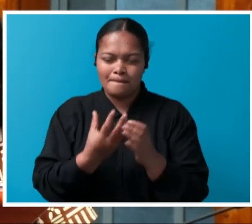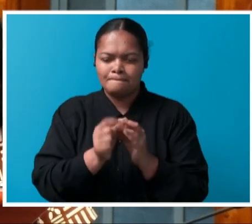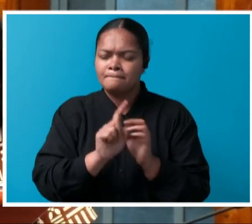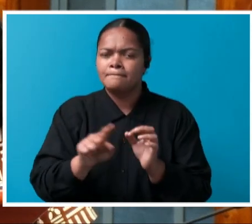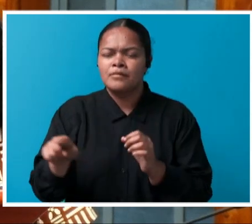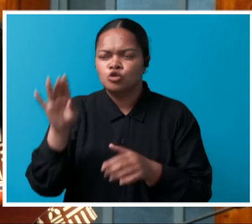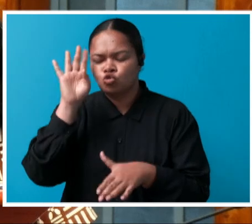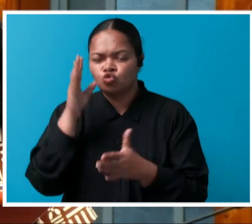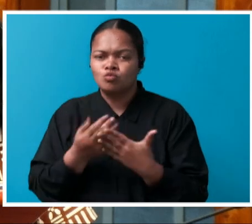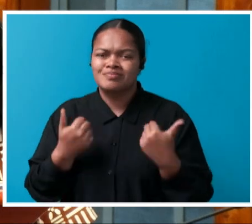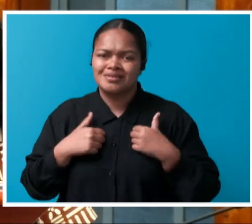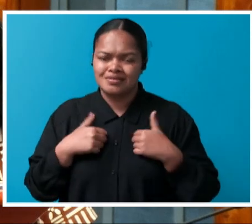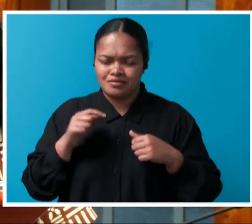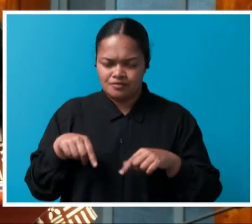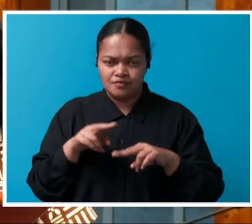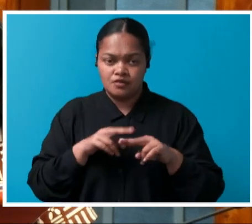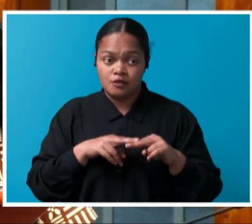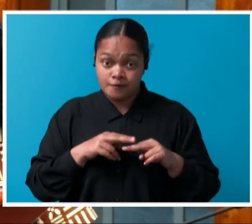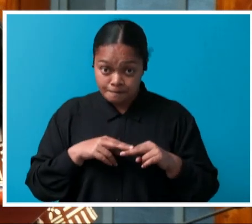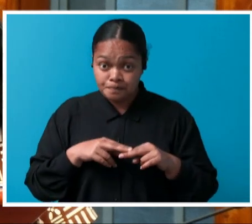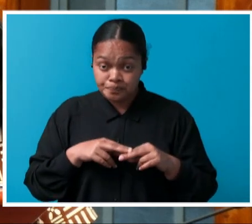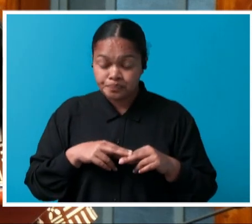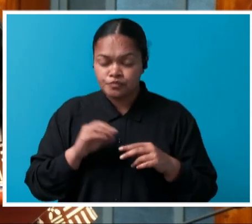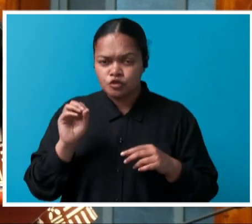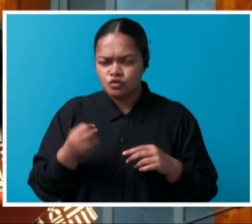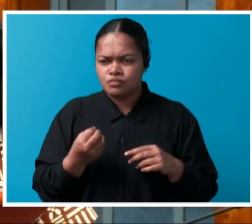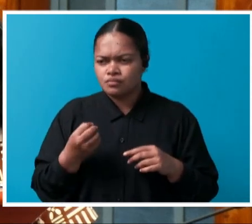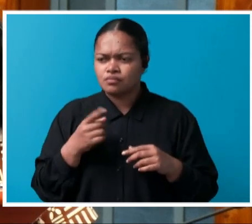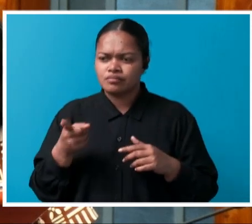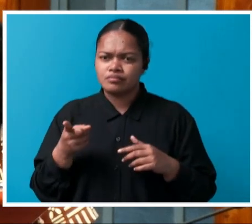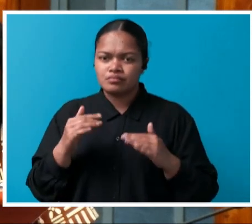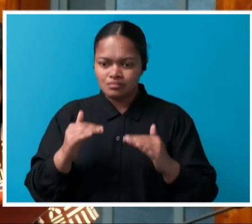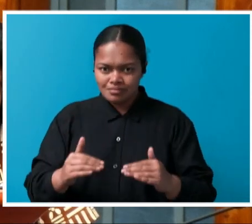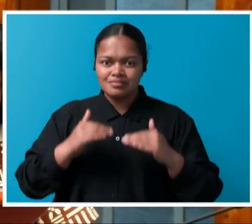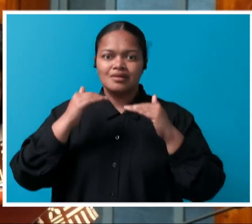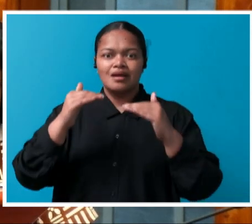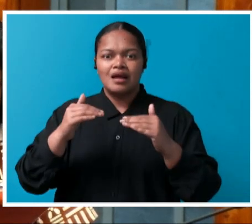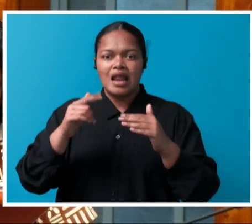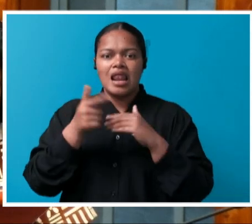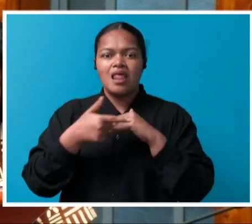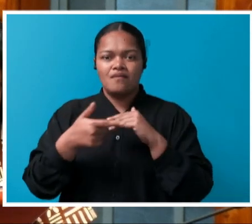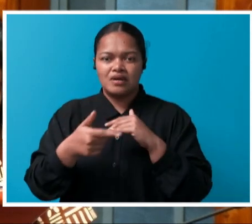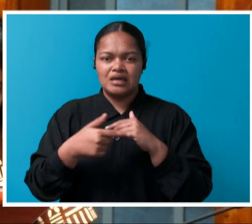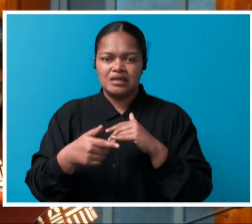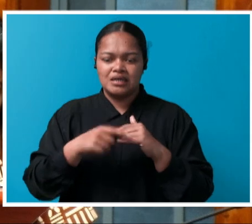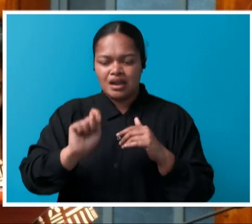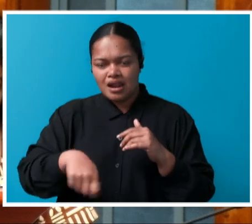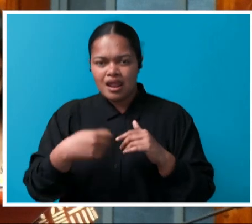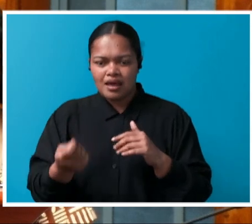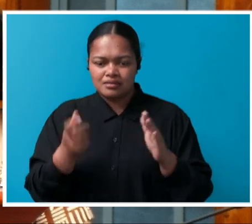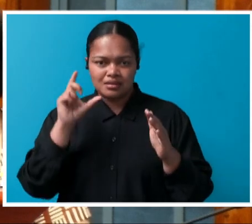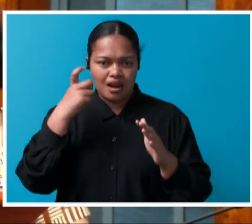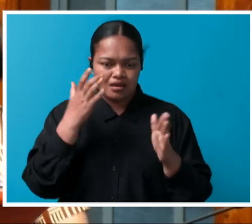the current practice in Fiji, which enables automatic progression for students to the next level up to Year 12. A national